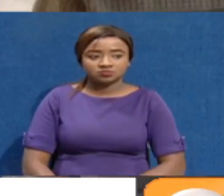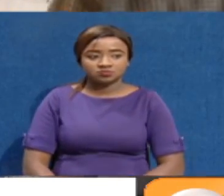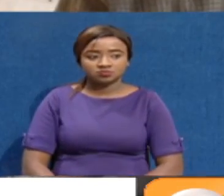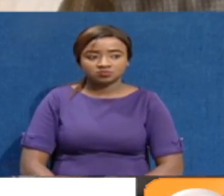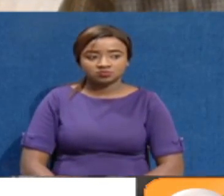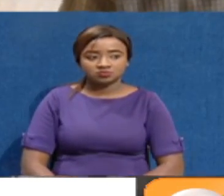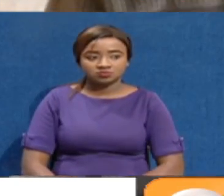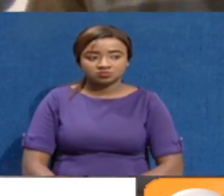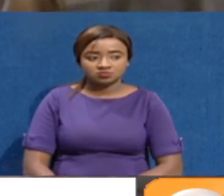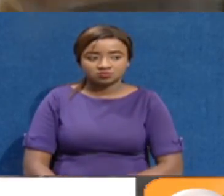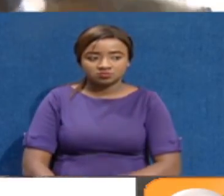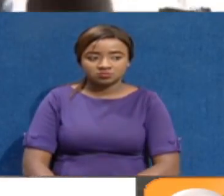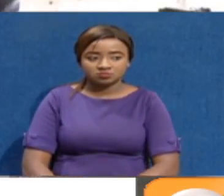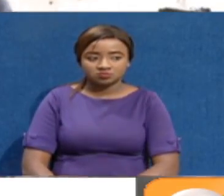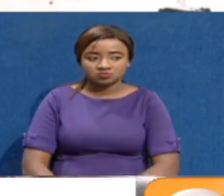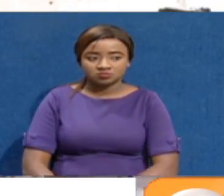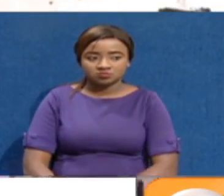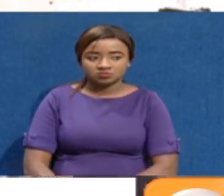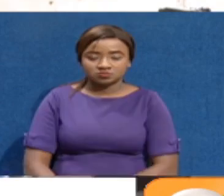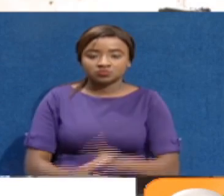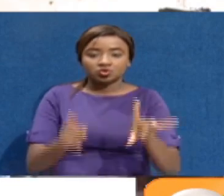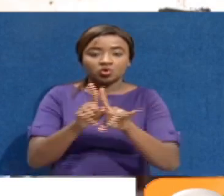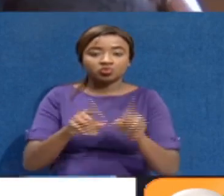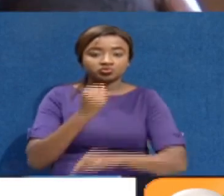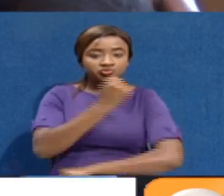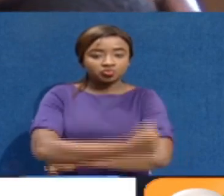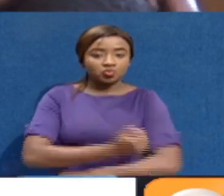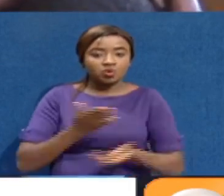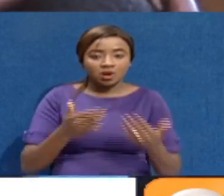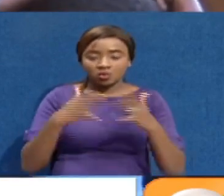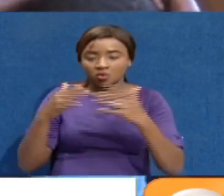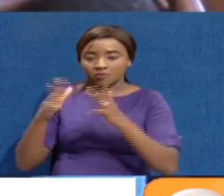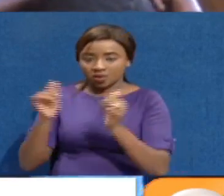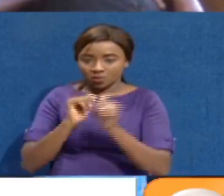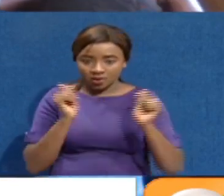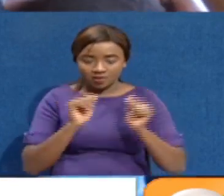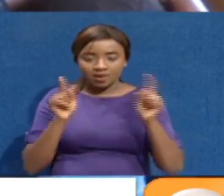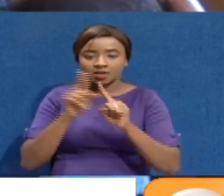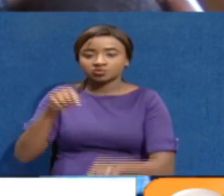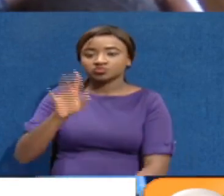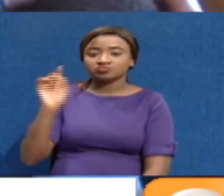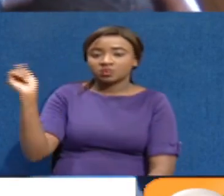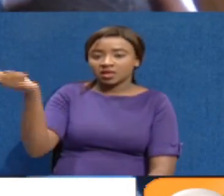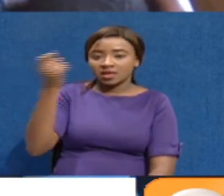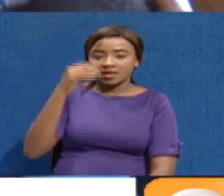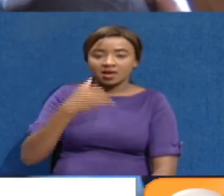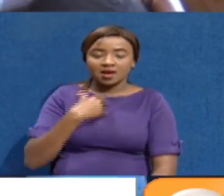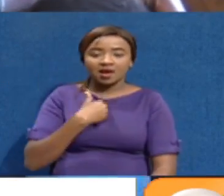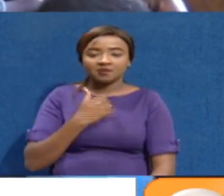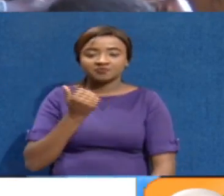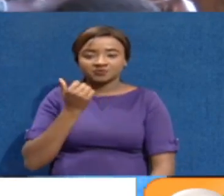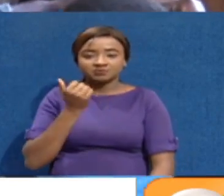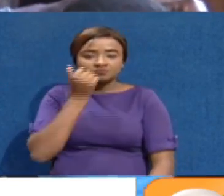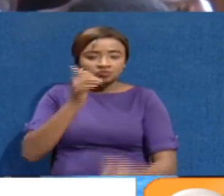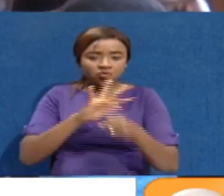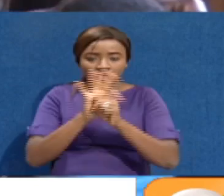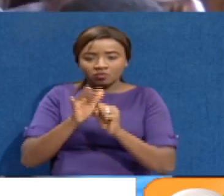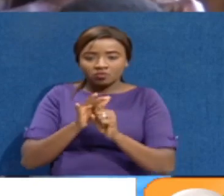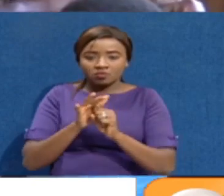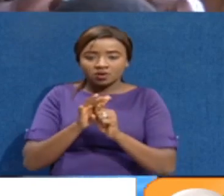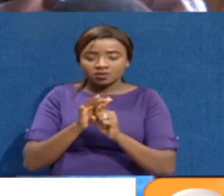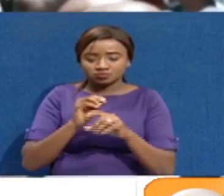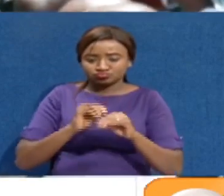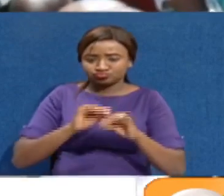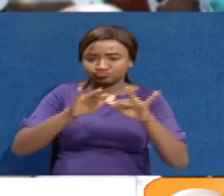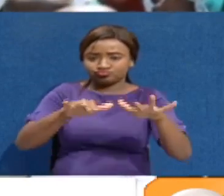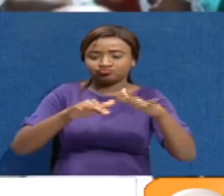Sit down. With schools having reopened and Kenya recording a test positivity rate of below 5% consistently in the